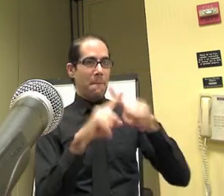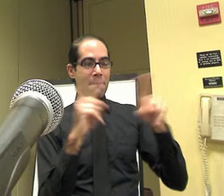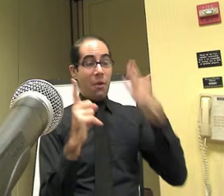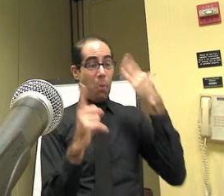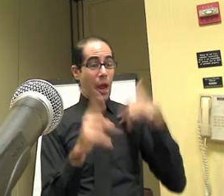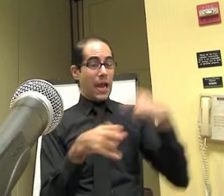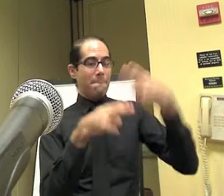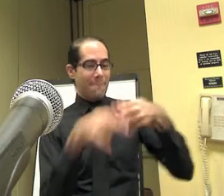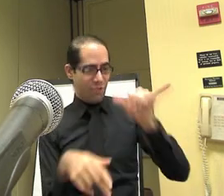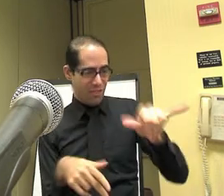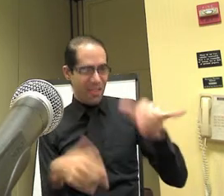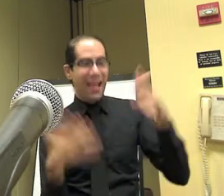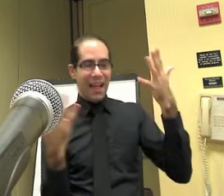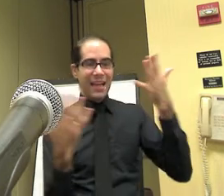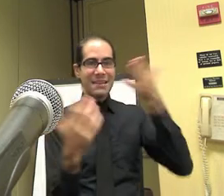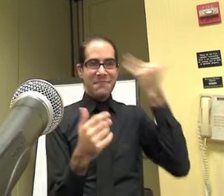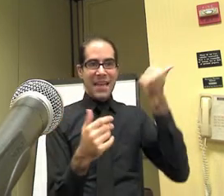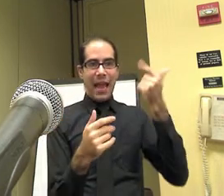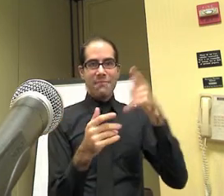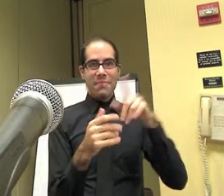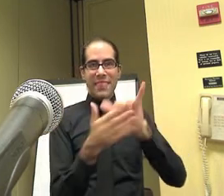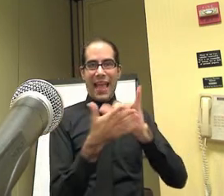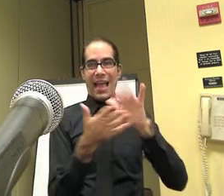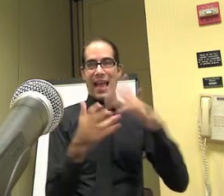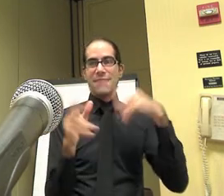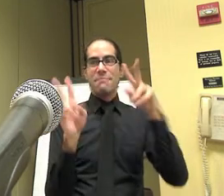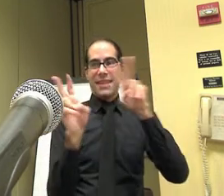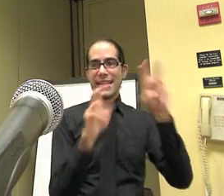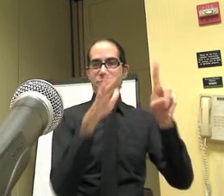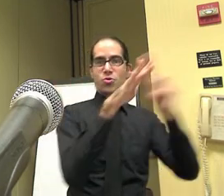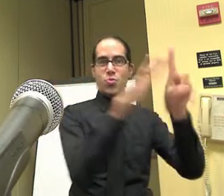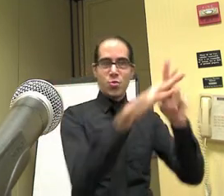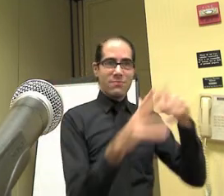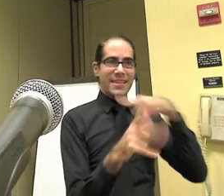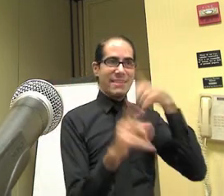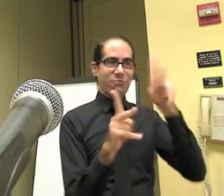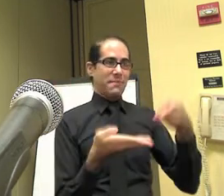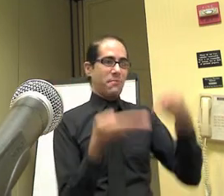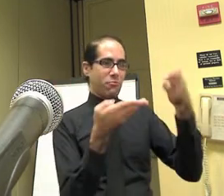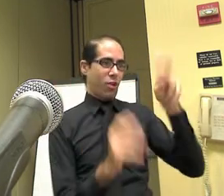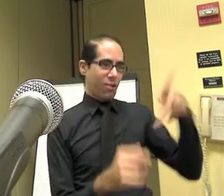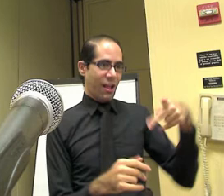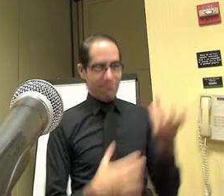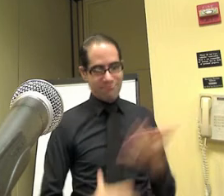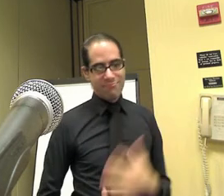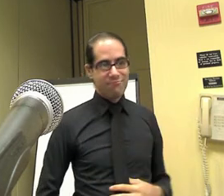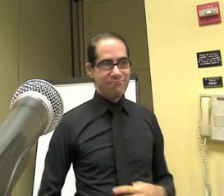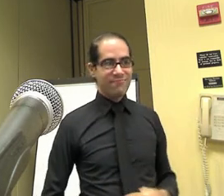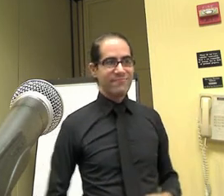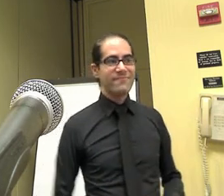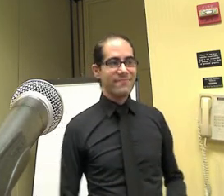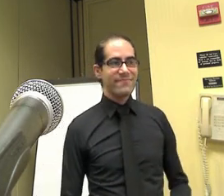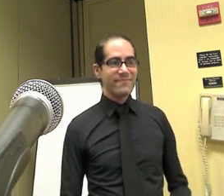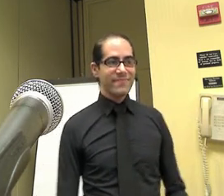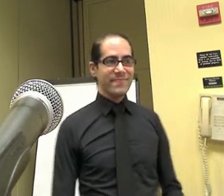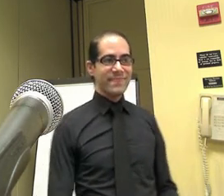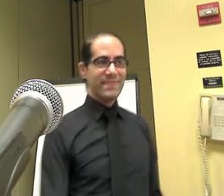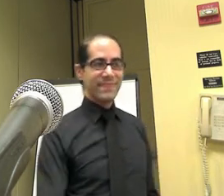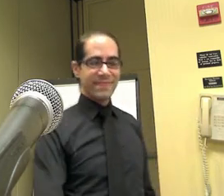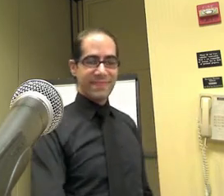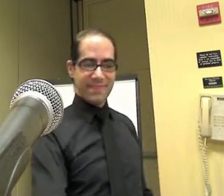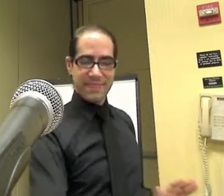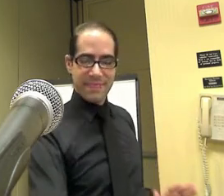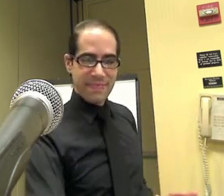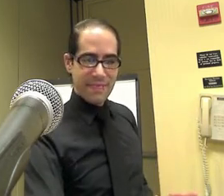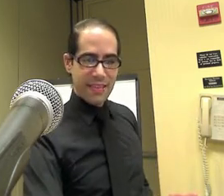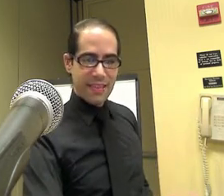for that accommodation for themselves. I forgot, this issue does come up, but I just want to make you